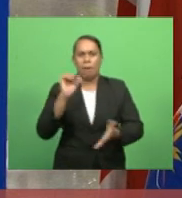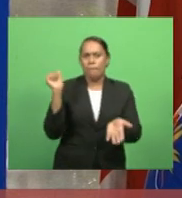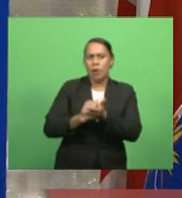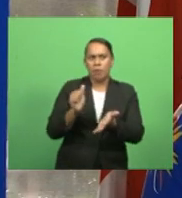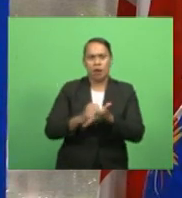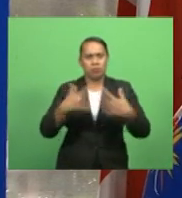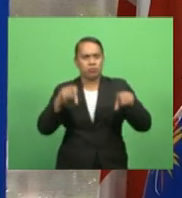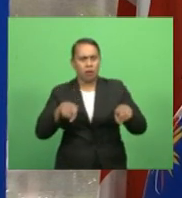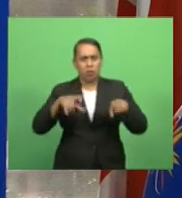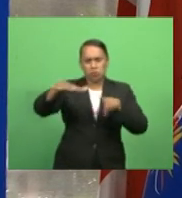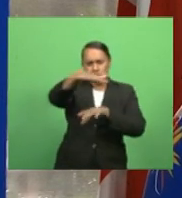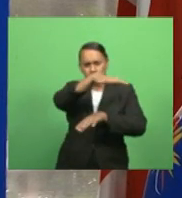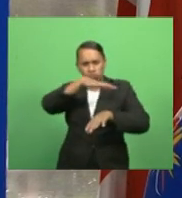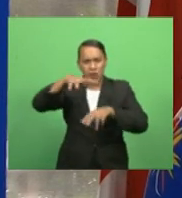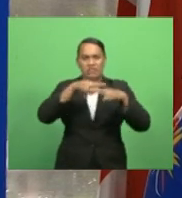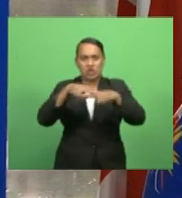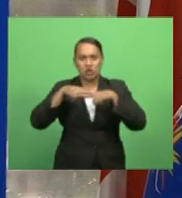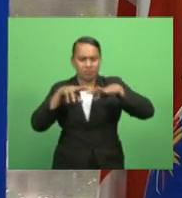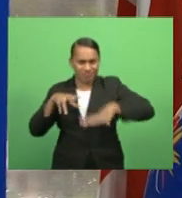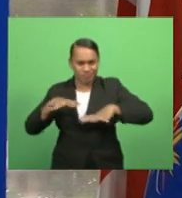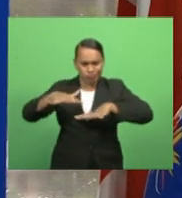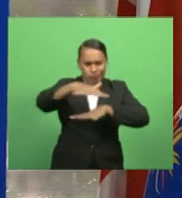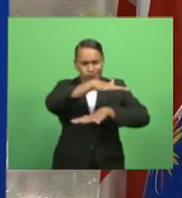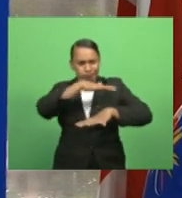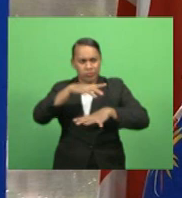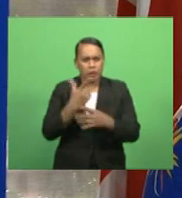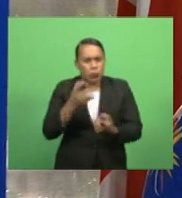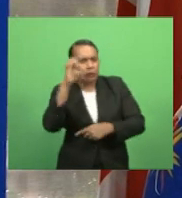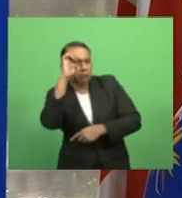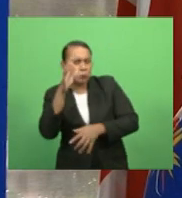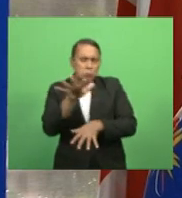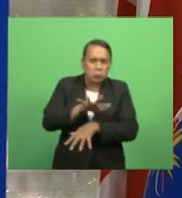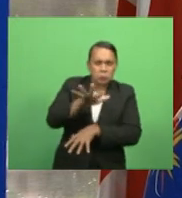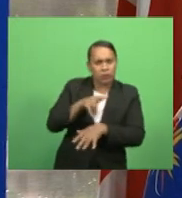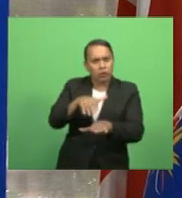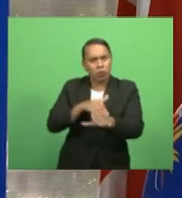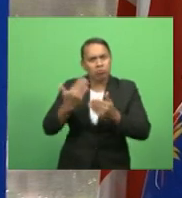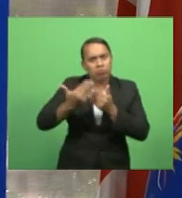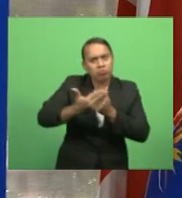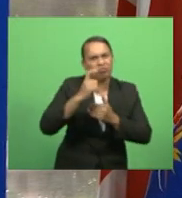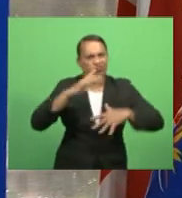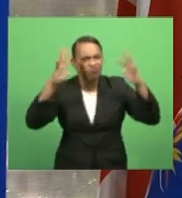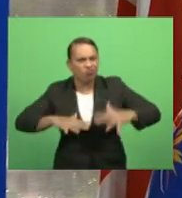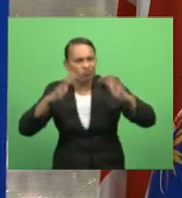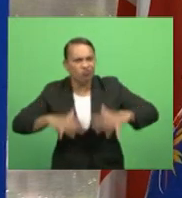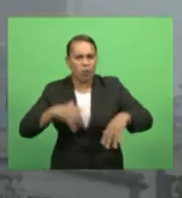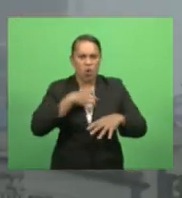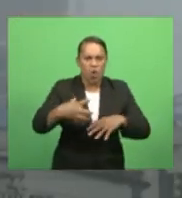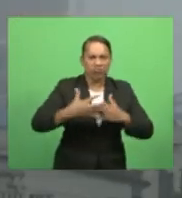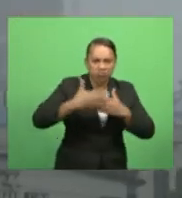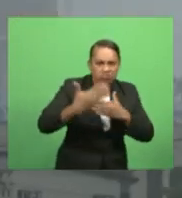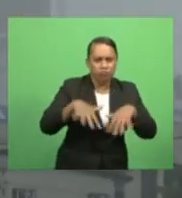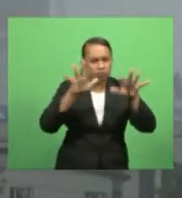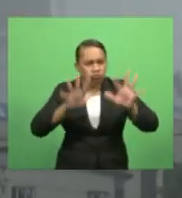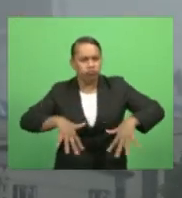and we expect this trough to remain slow moving as we look ahead into the later part of tomorrow. So from the later part of